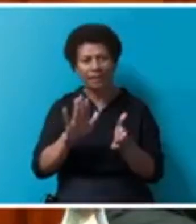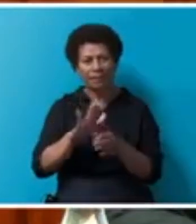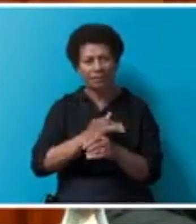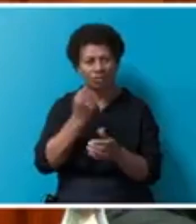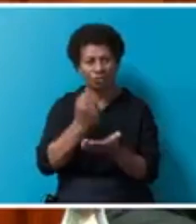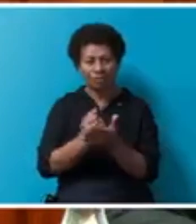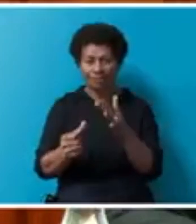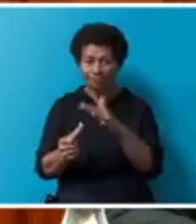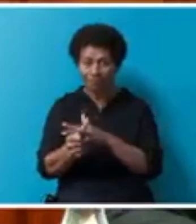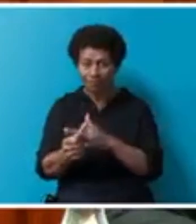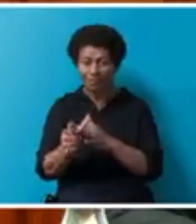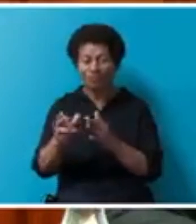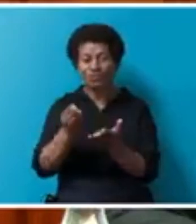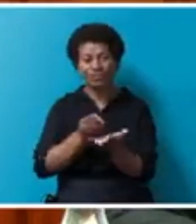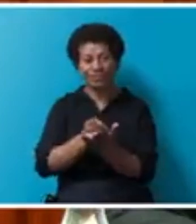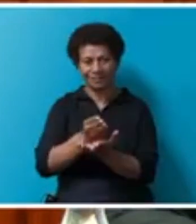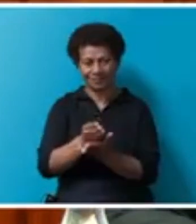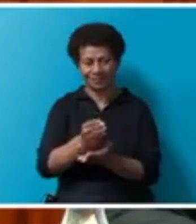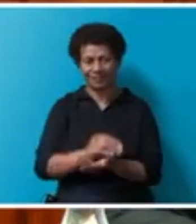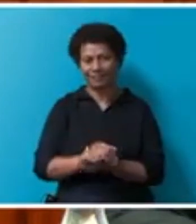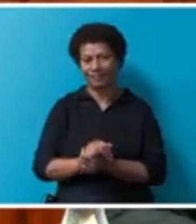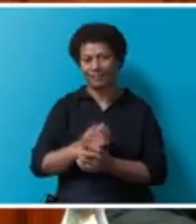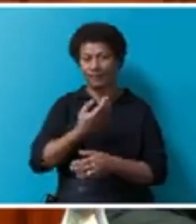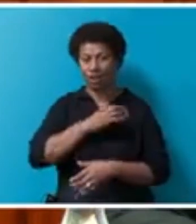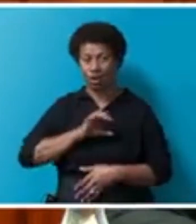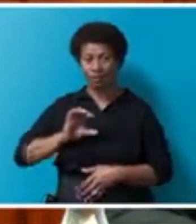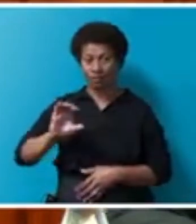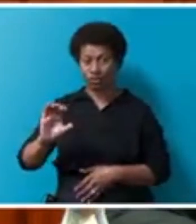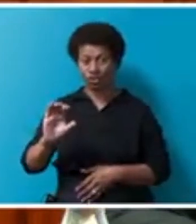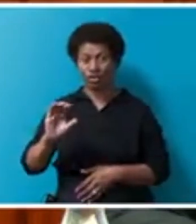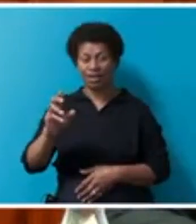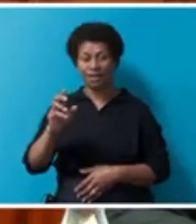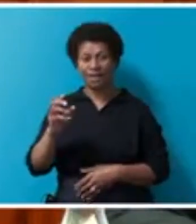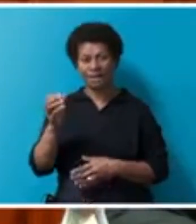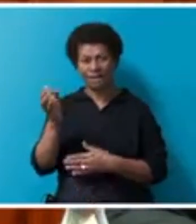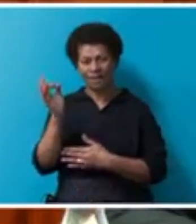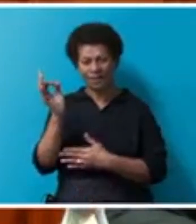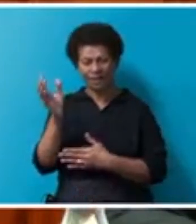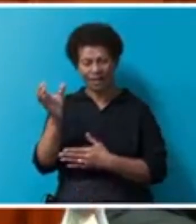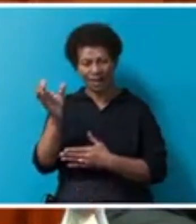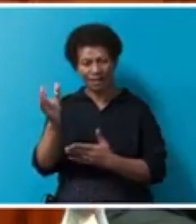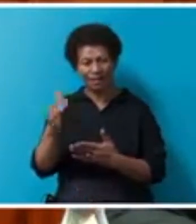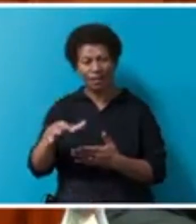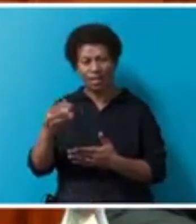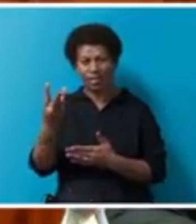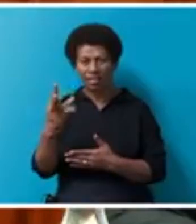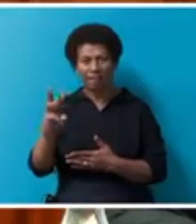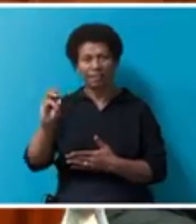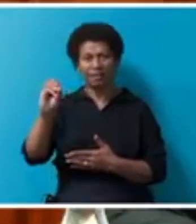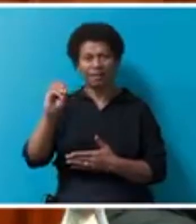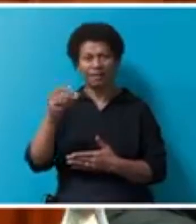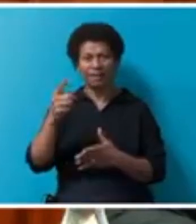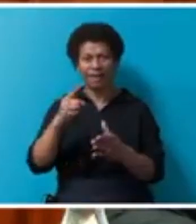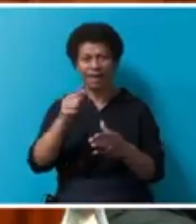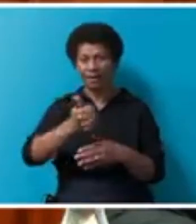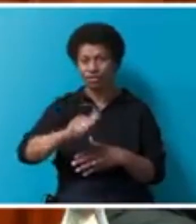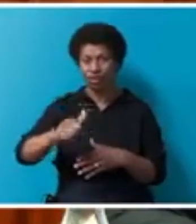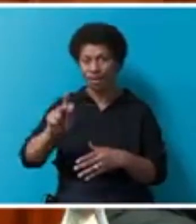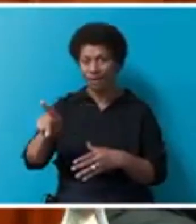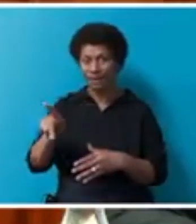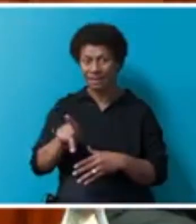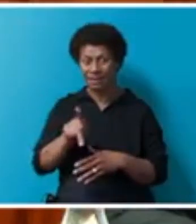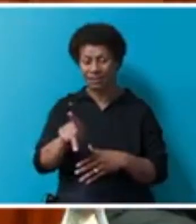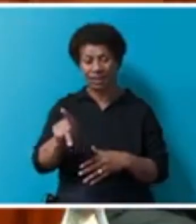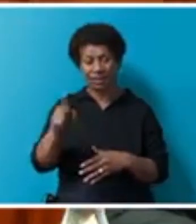accessibility to their services. The Commission will also facilitate the hosting of the 30th Annual General Meeting of the Asia-Pacific Forum of National Human